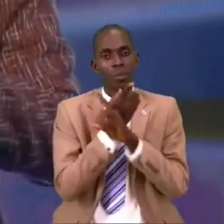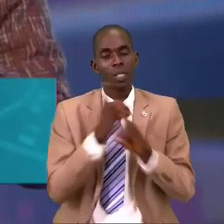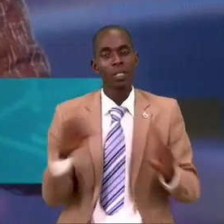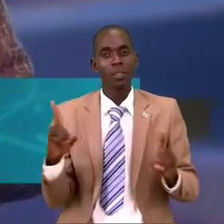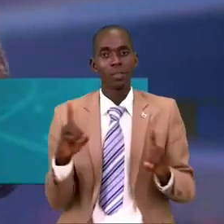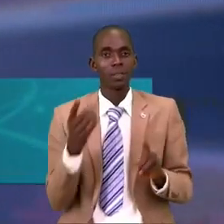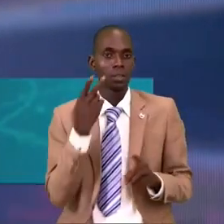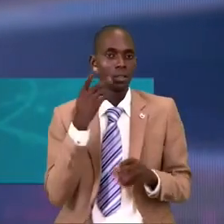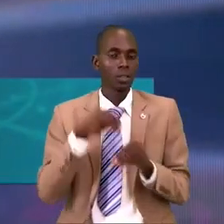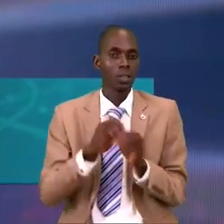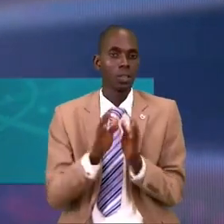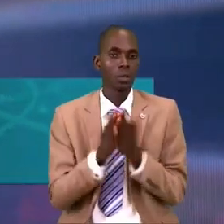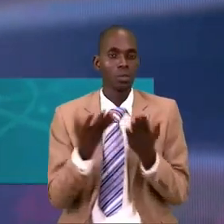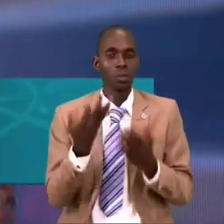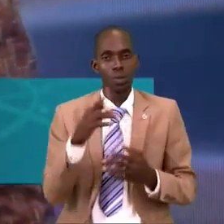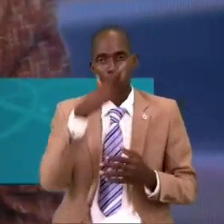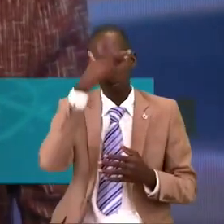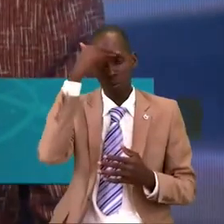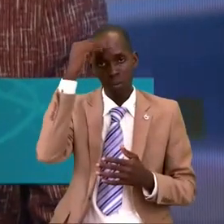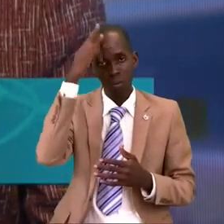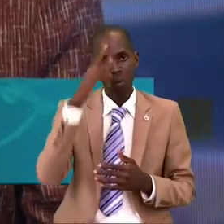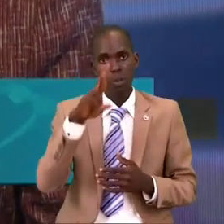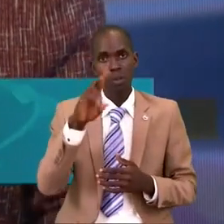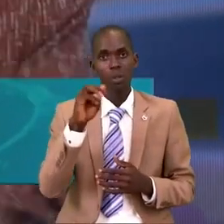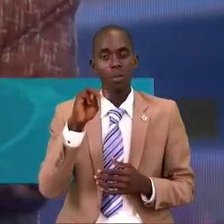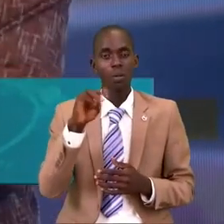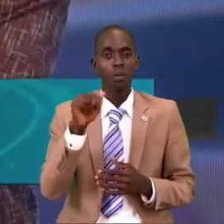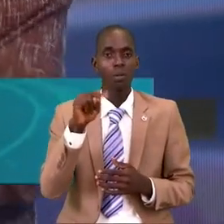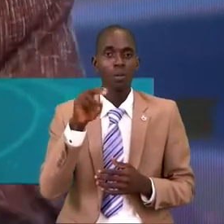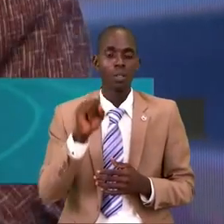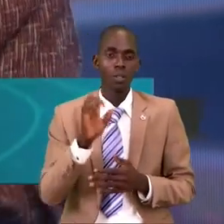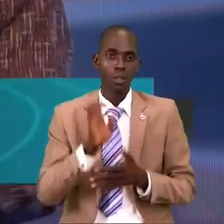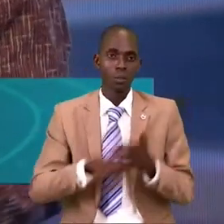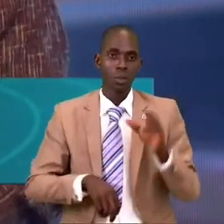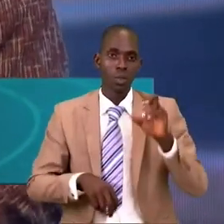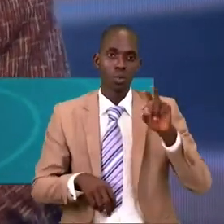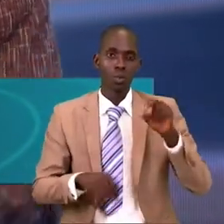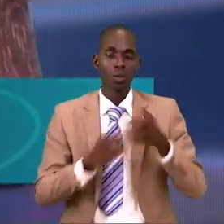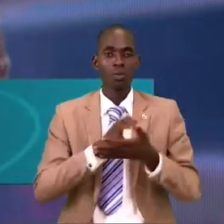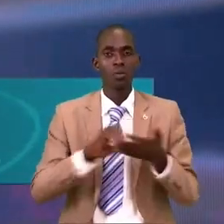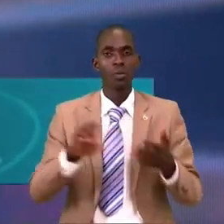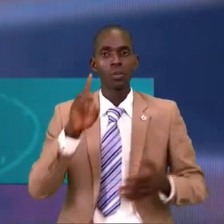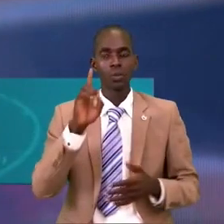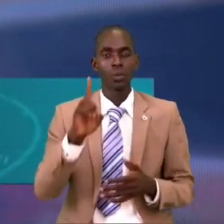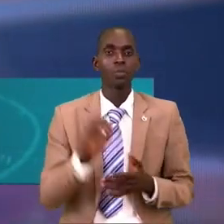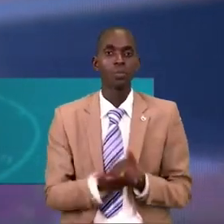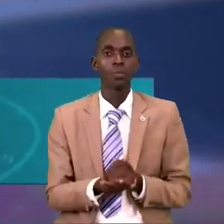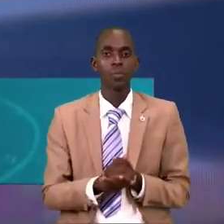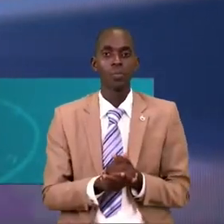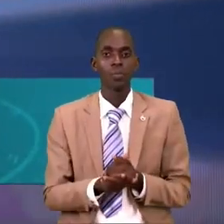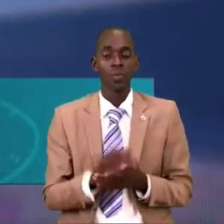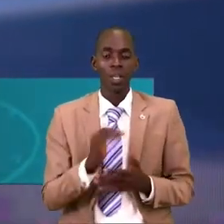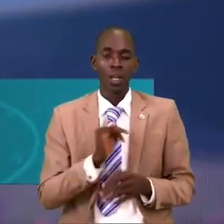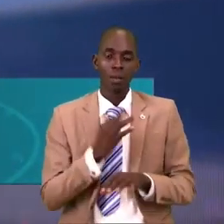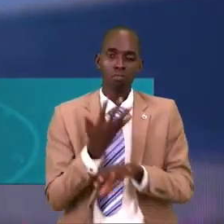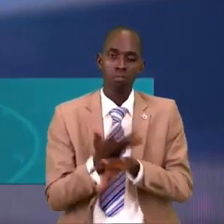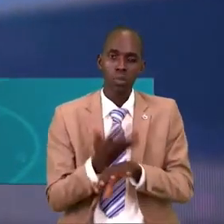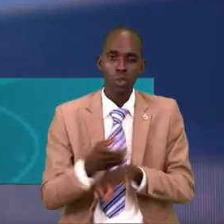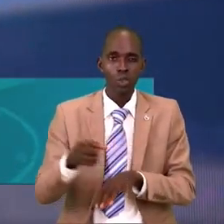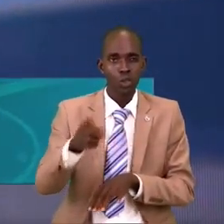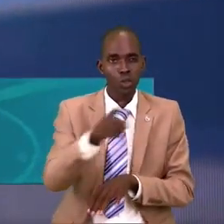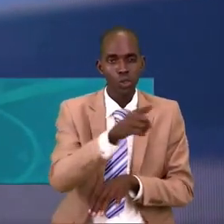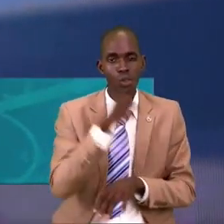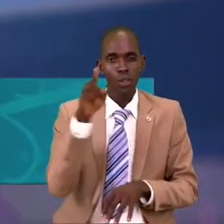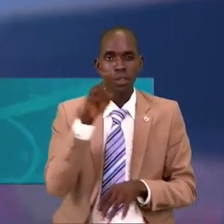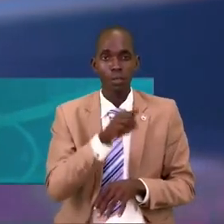I beseech you therefore, because of the mercy of God, I beseech you therefore, brethren, by the